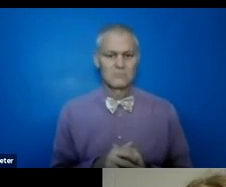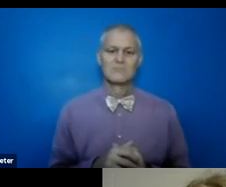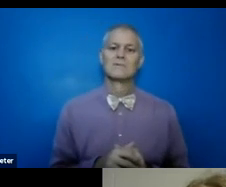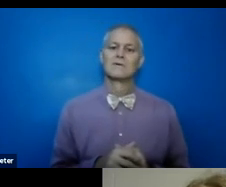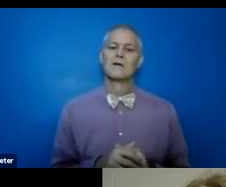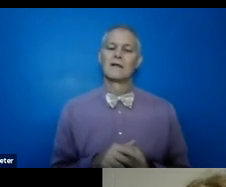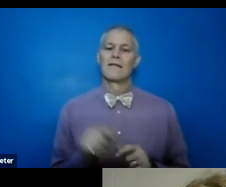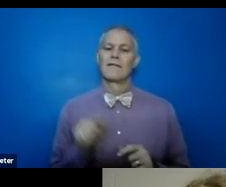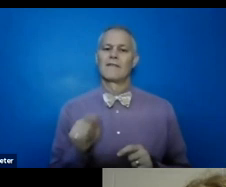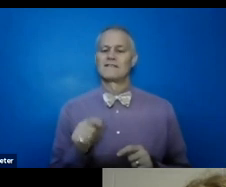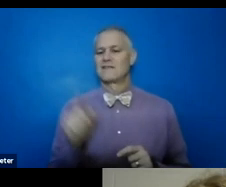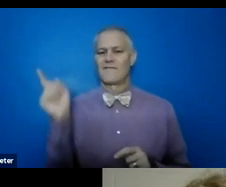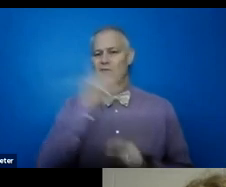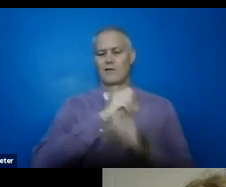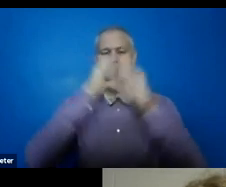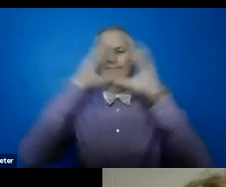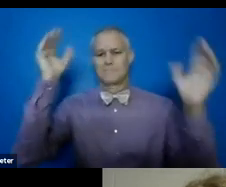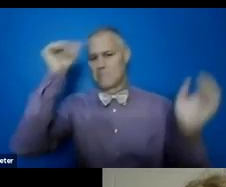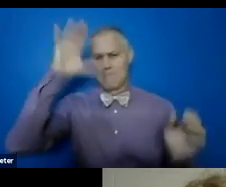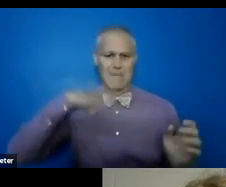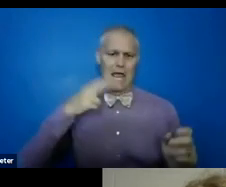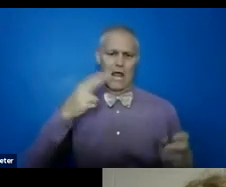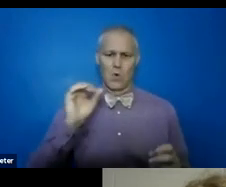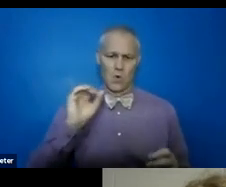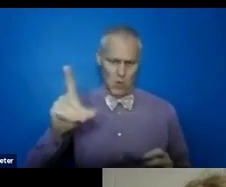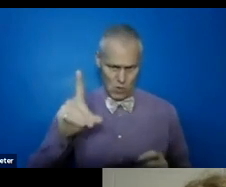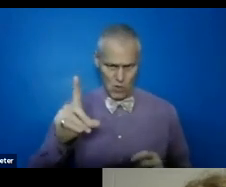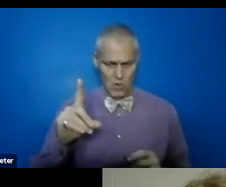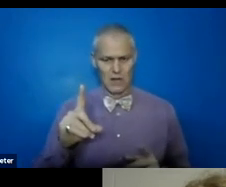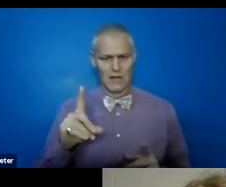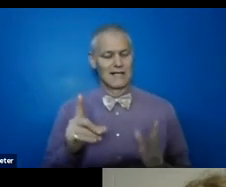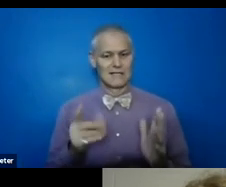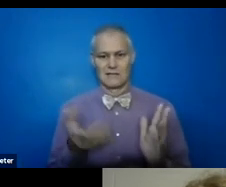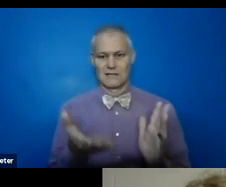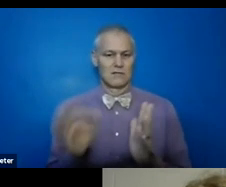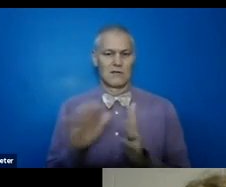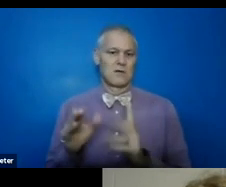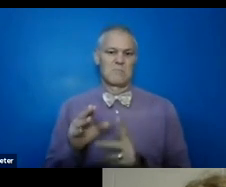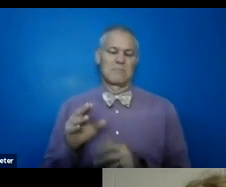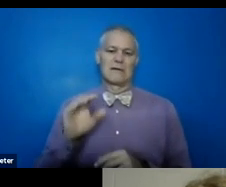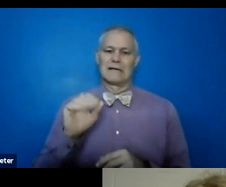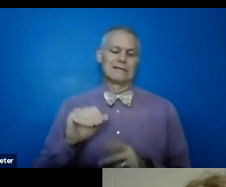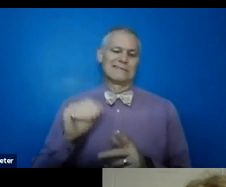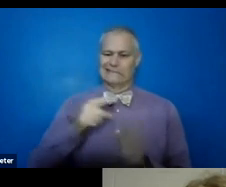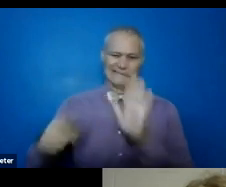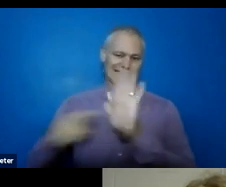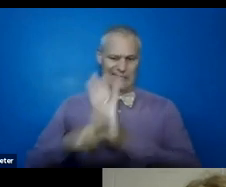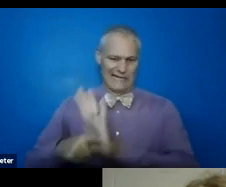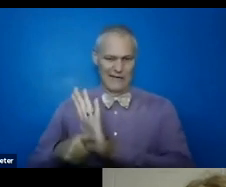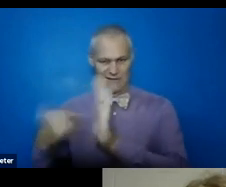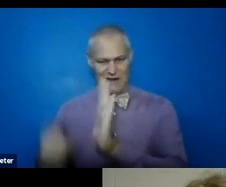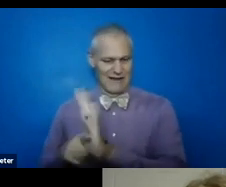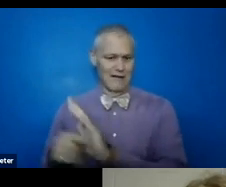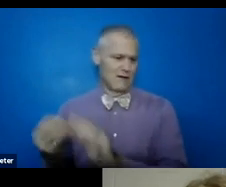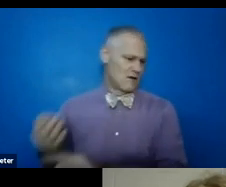this false notion of manhood, it is overwhelmingly negative now when it comes to that, versus